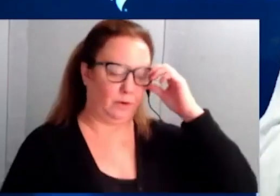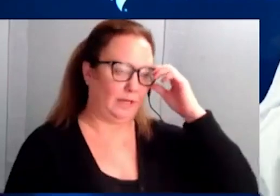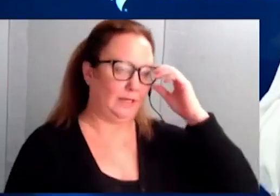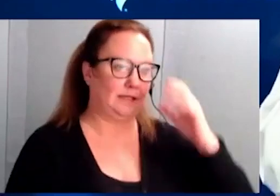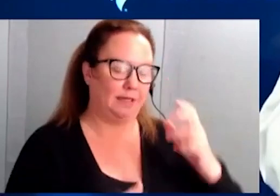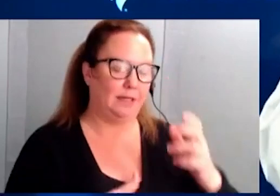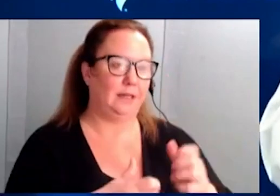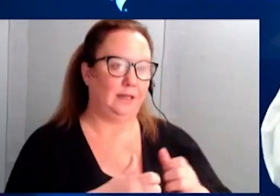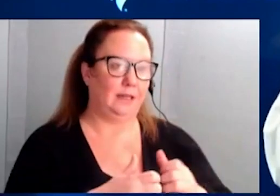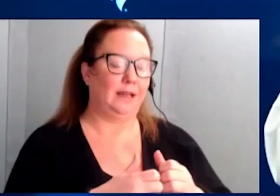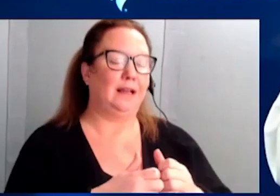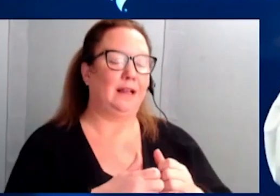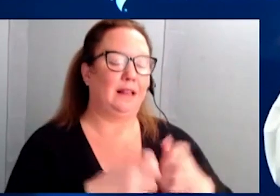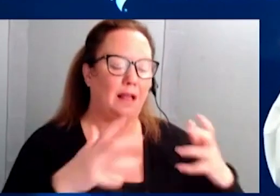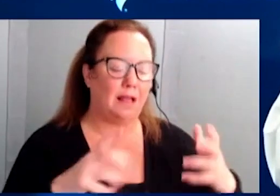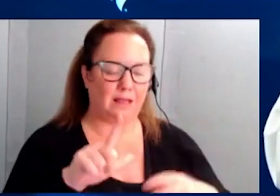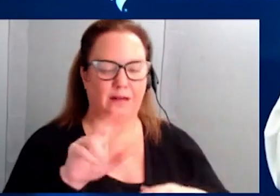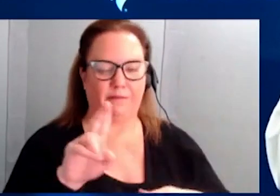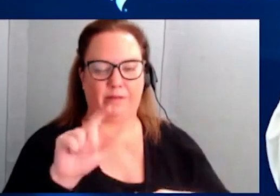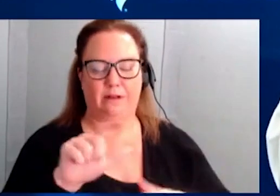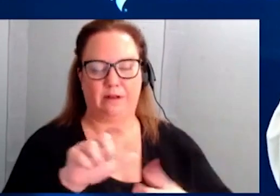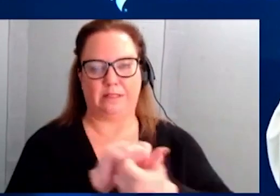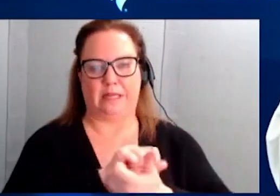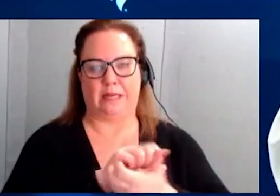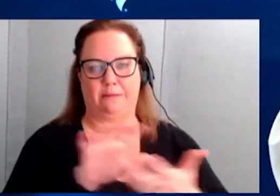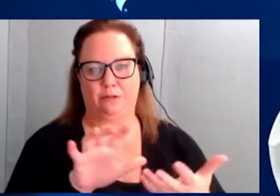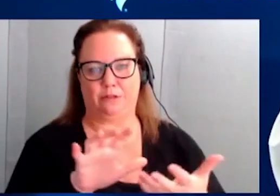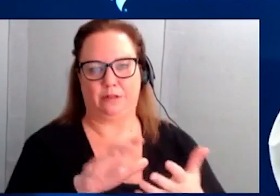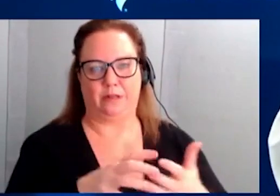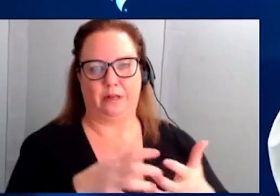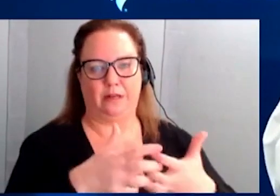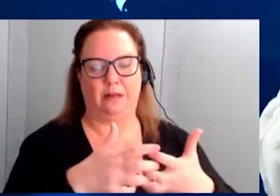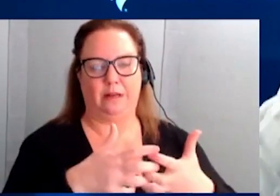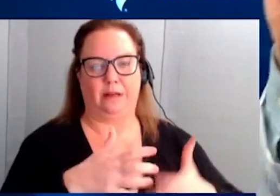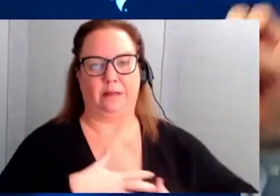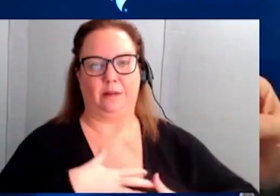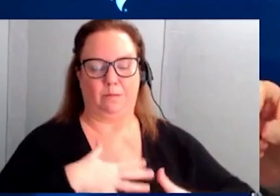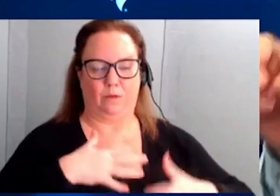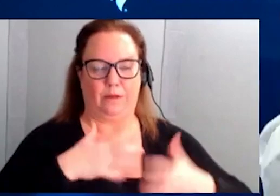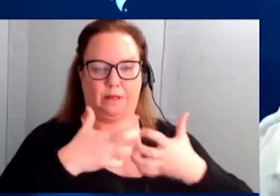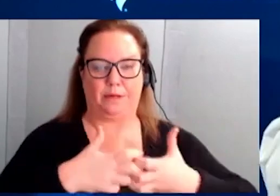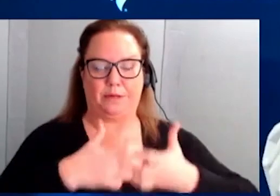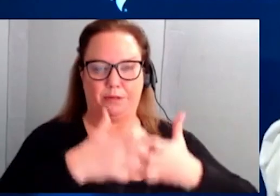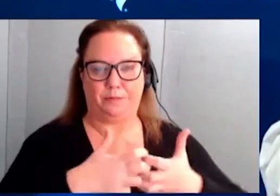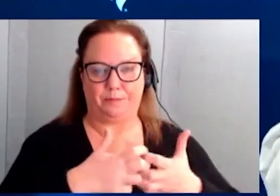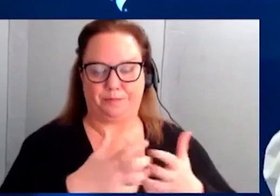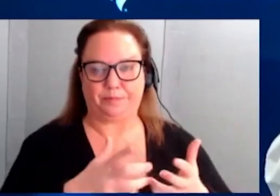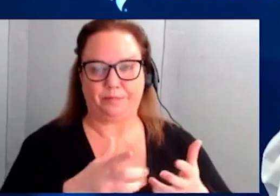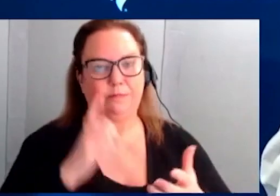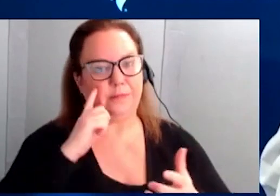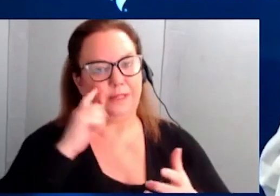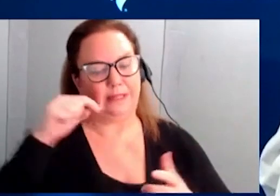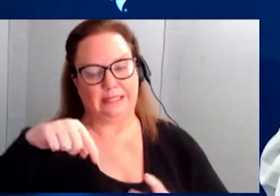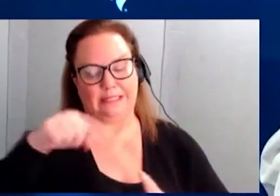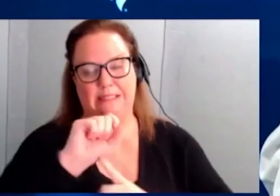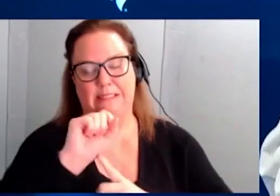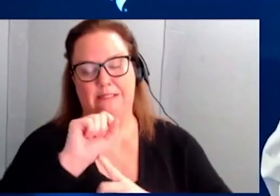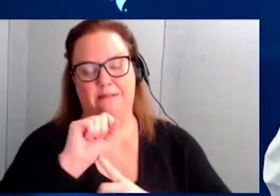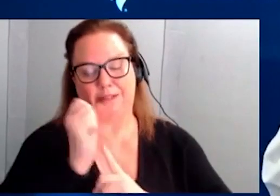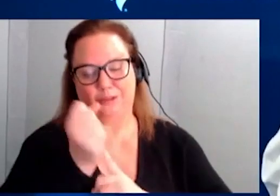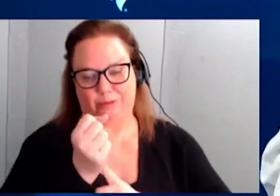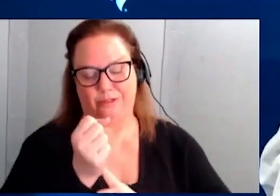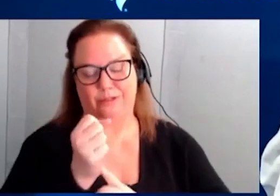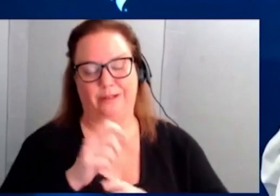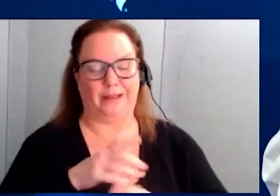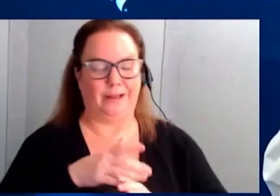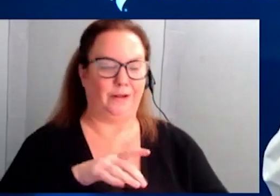lung damage just by the way you have to do ventilation. And the fear is that in this setting, especially earlier on in the COVID pandemic, when the alpha